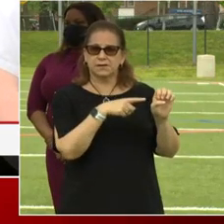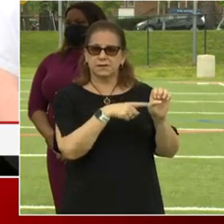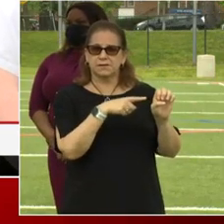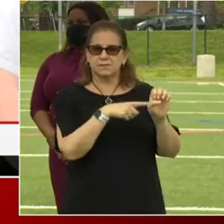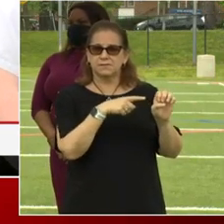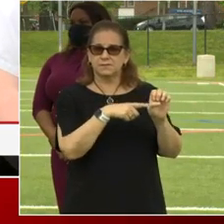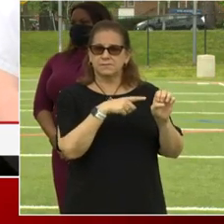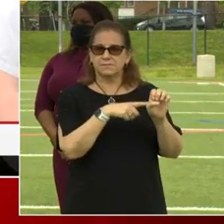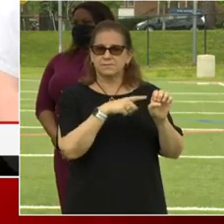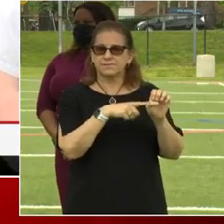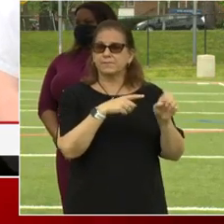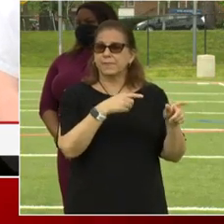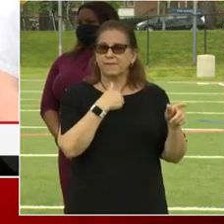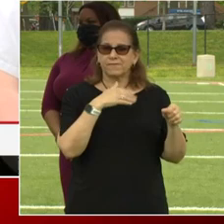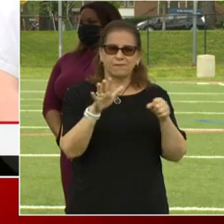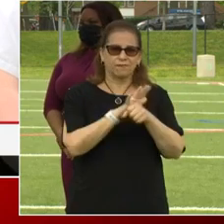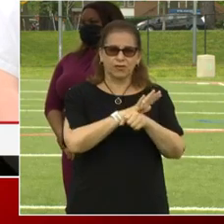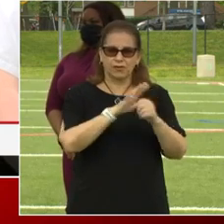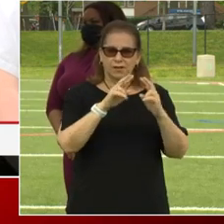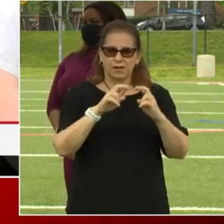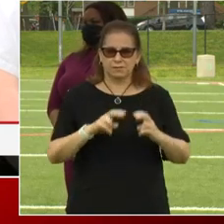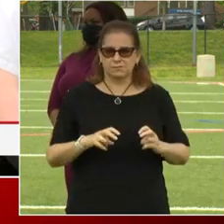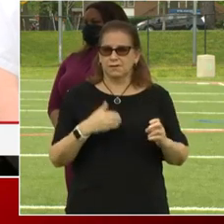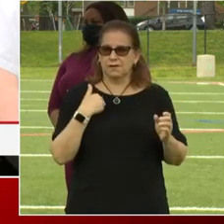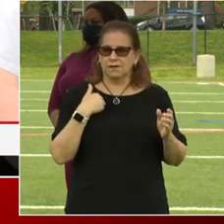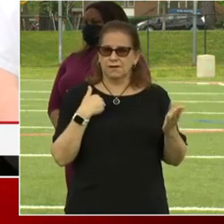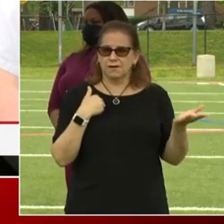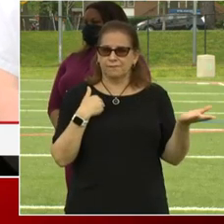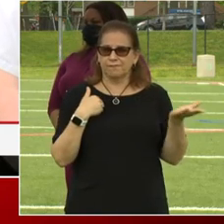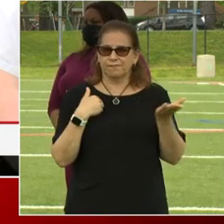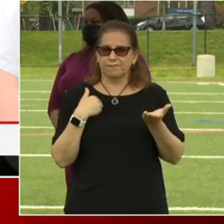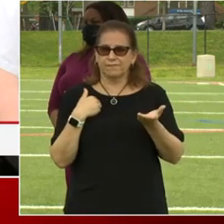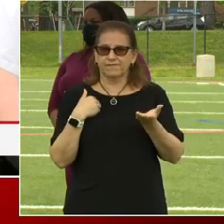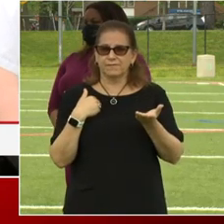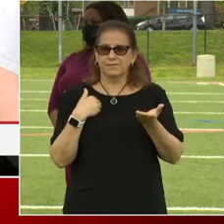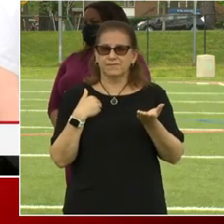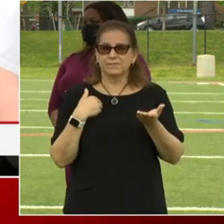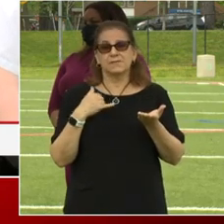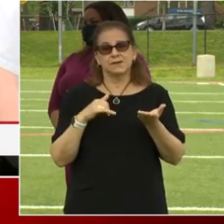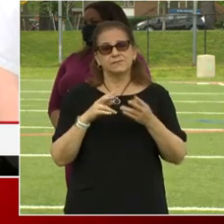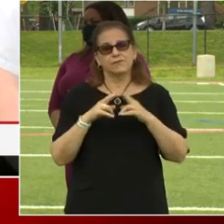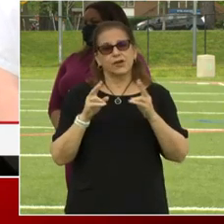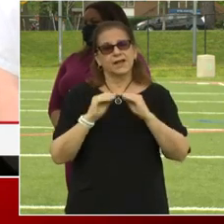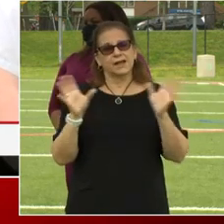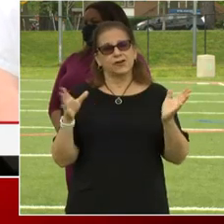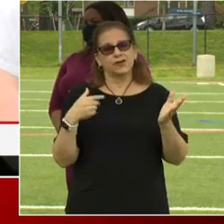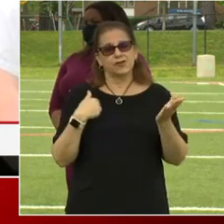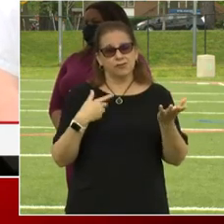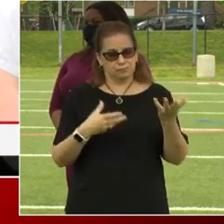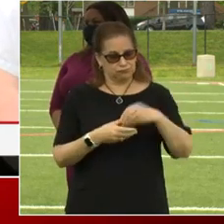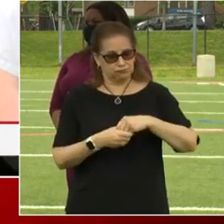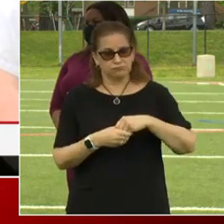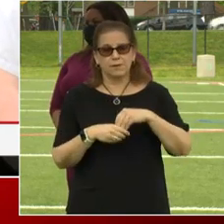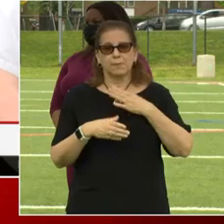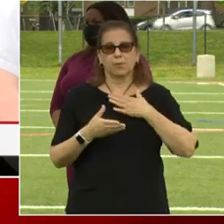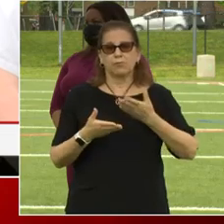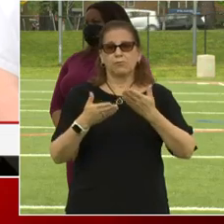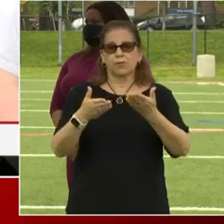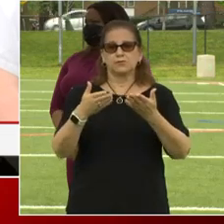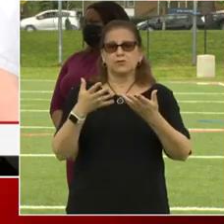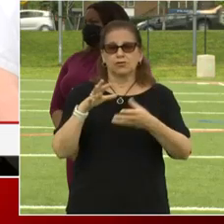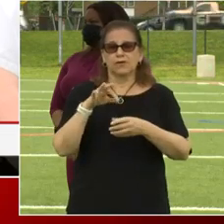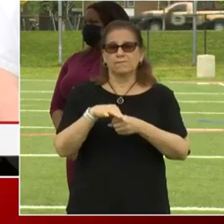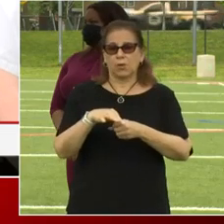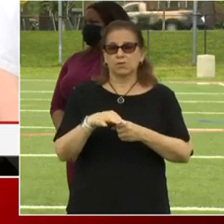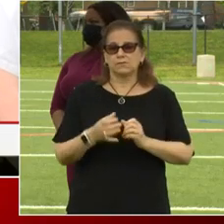their analysis, you will see that they felt that they were quite clear that the bill that we are voting on is an improvement over the